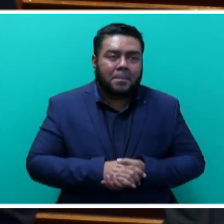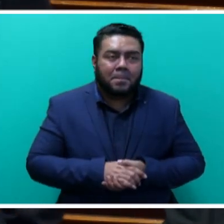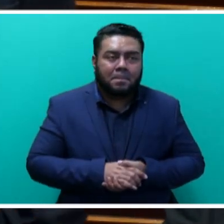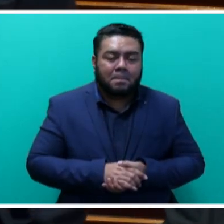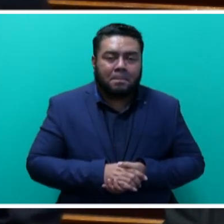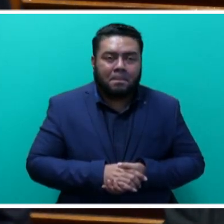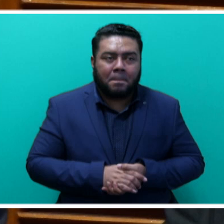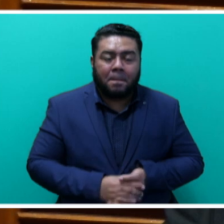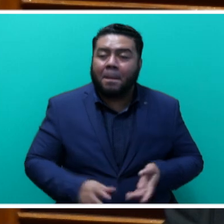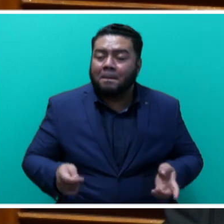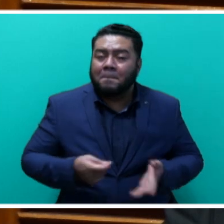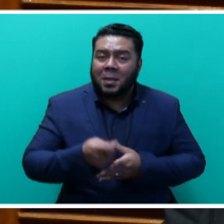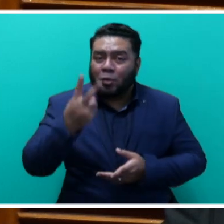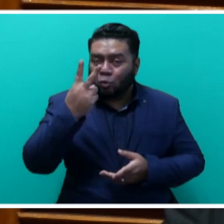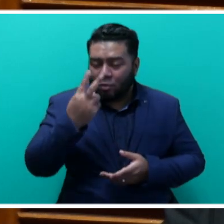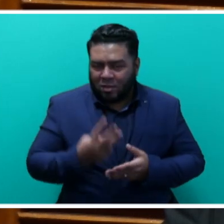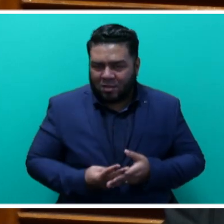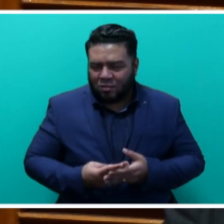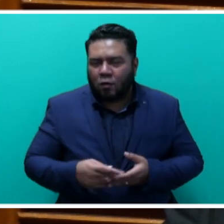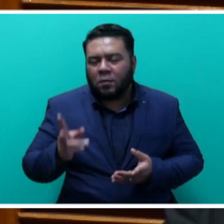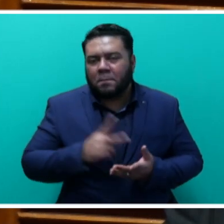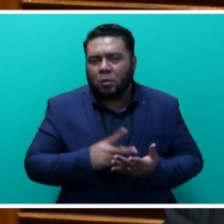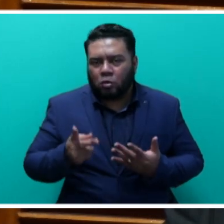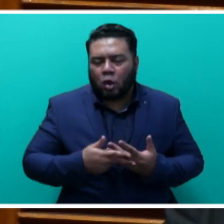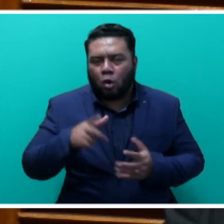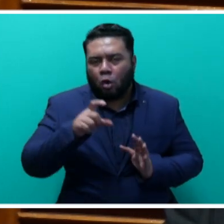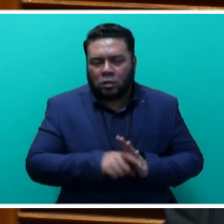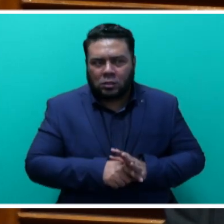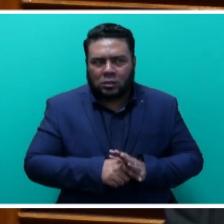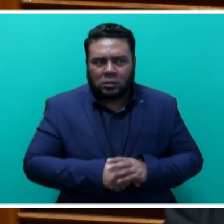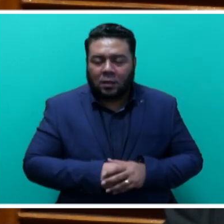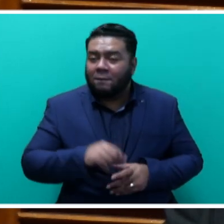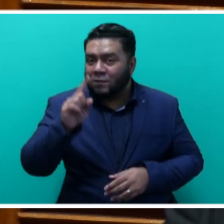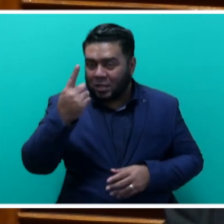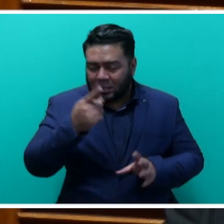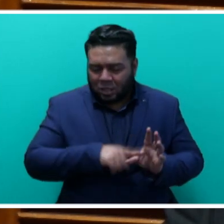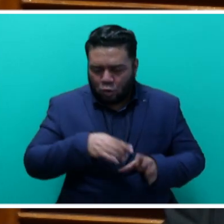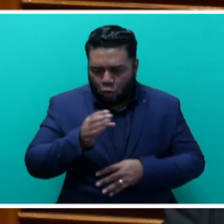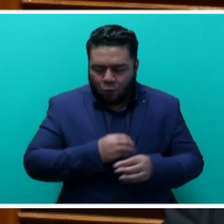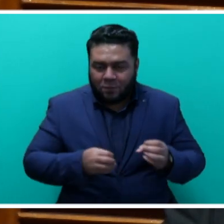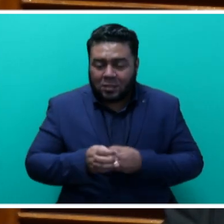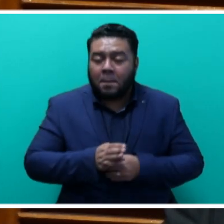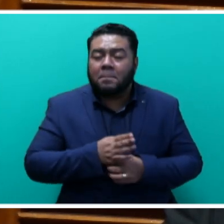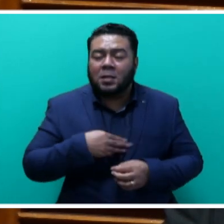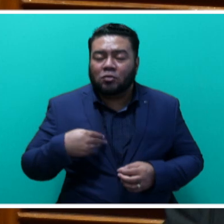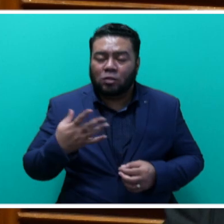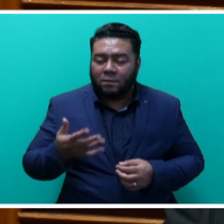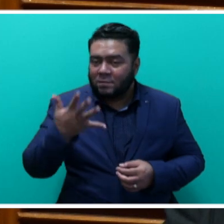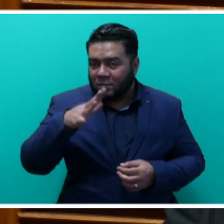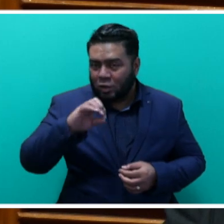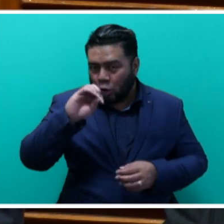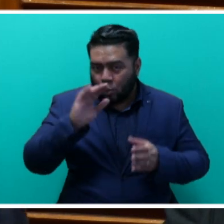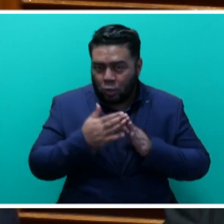paying 2/3 of the project costs. In our first year in office, the Ministry has been able to assist over 50